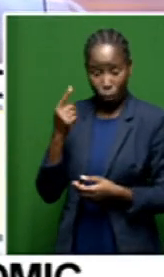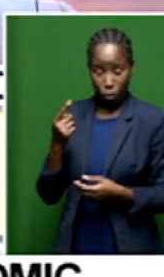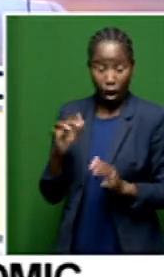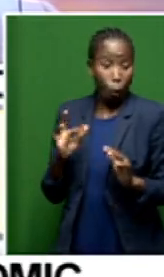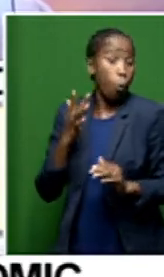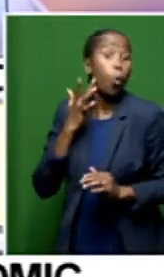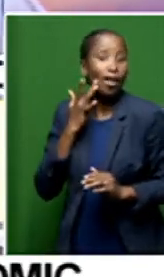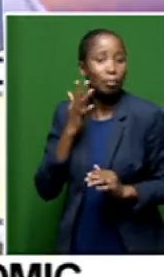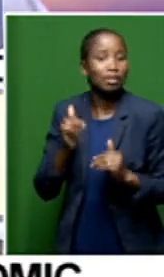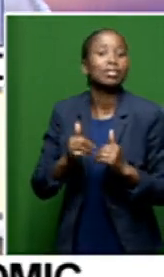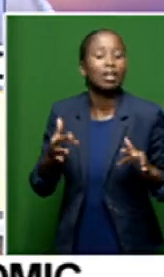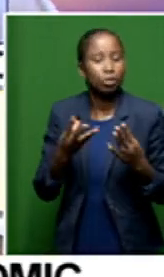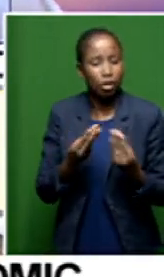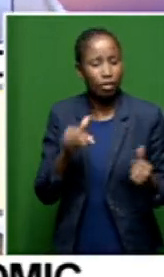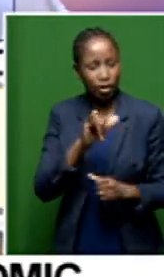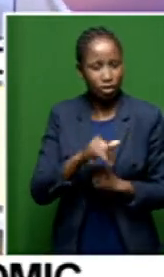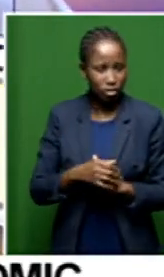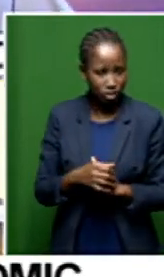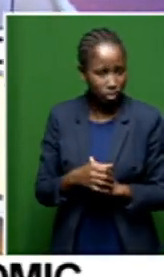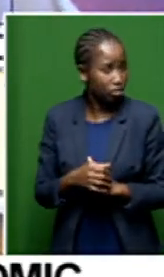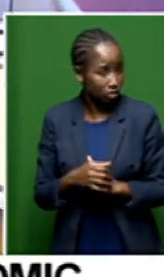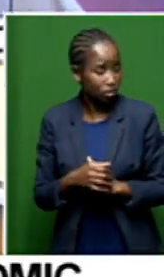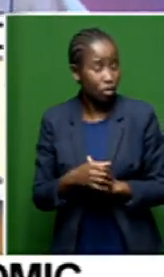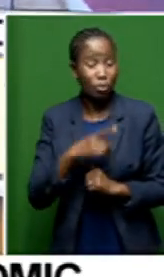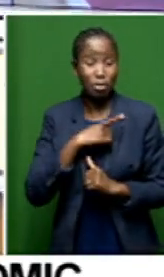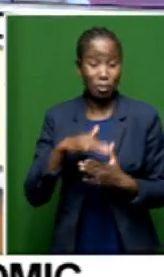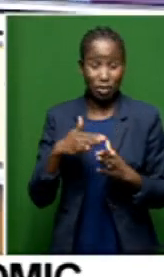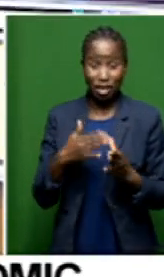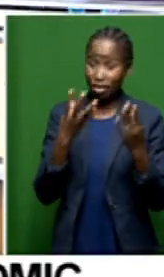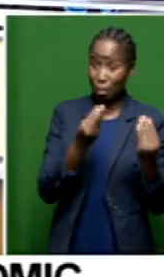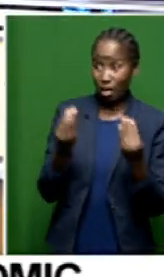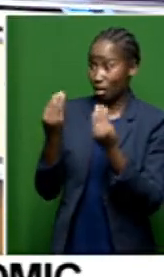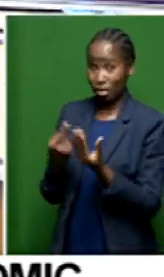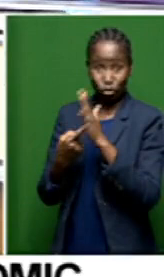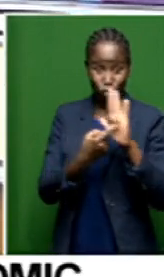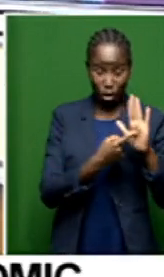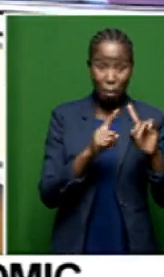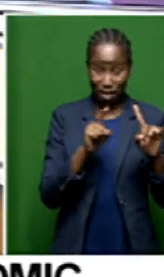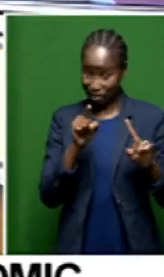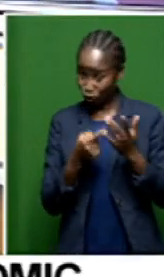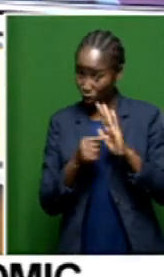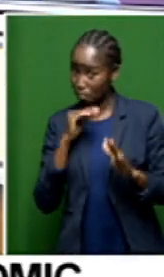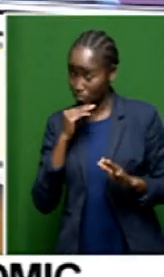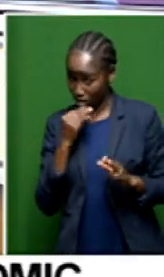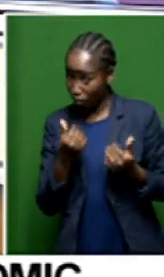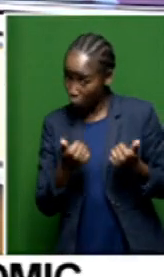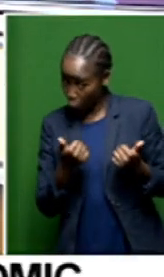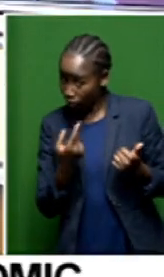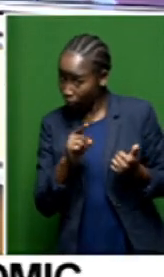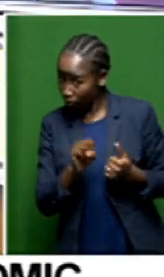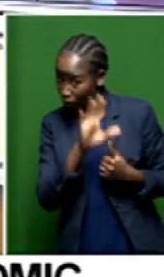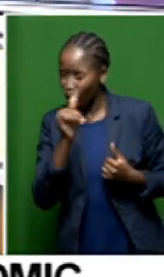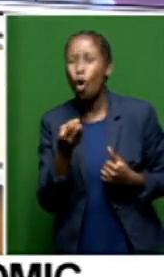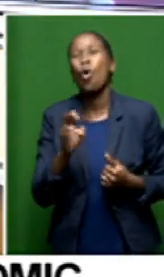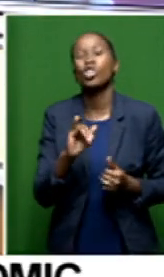this? Because that's really what it all means. So, I mean, numbers like this, do they indicate a better life for South Africans, or is this just all on